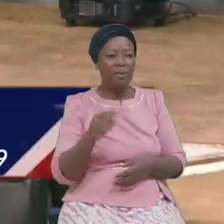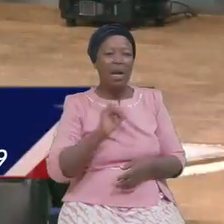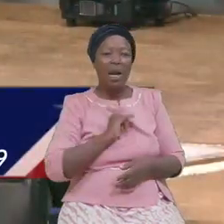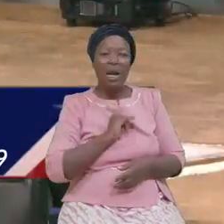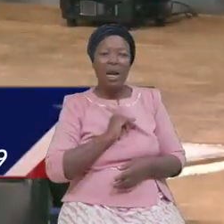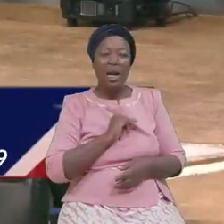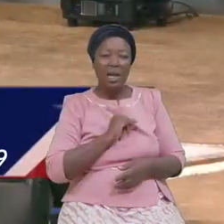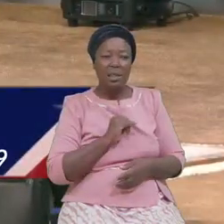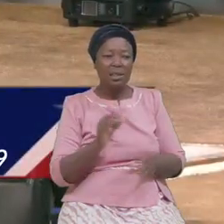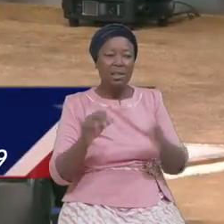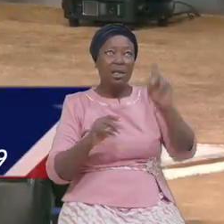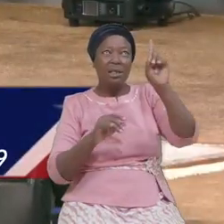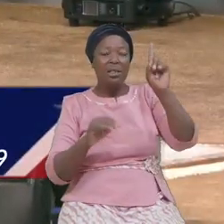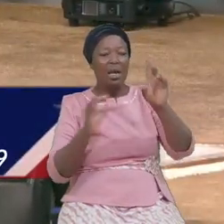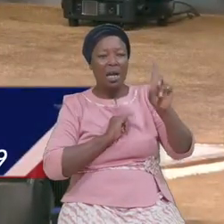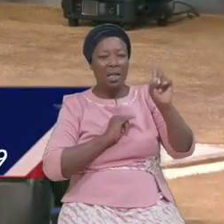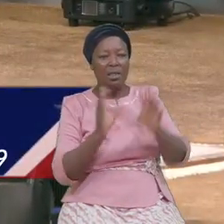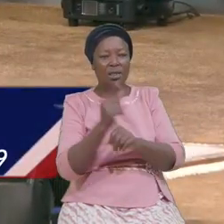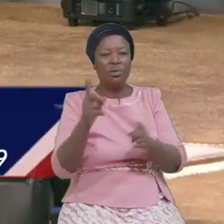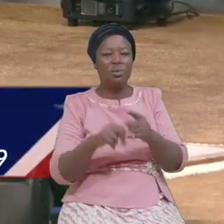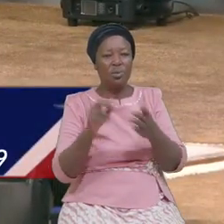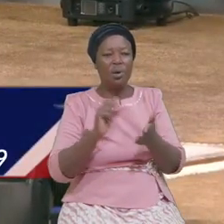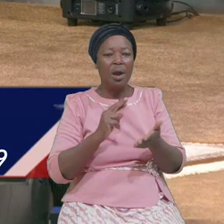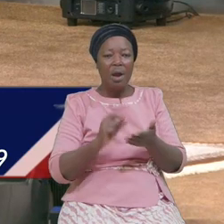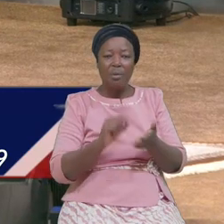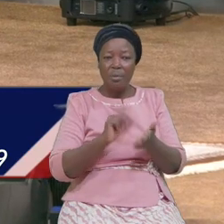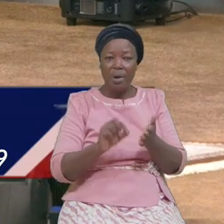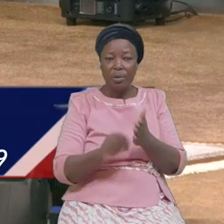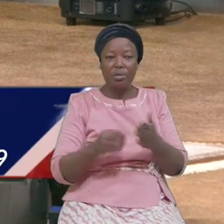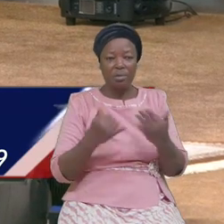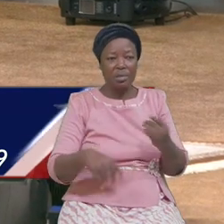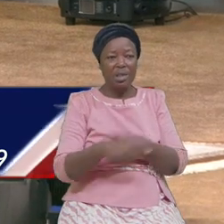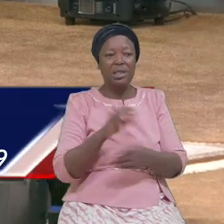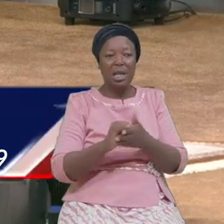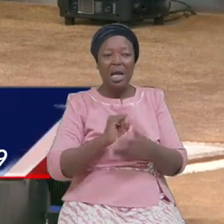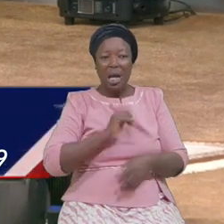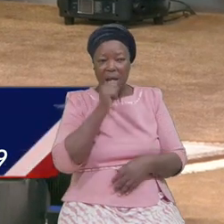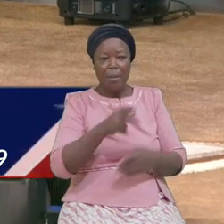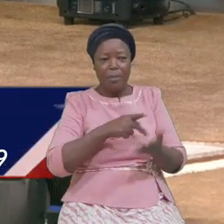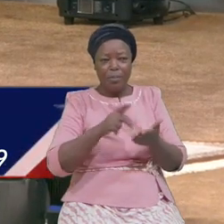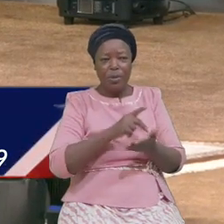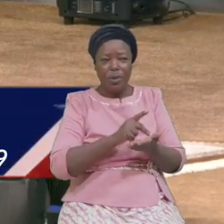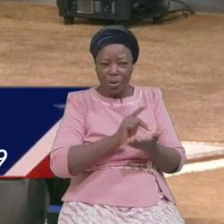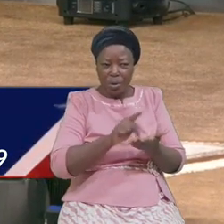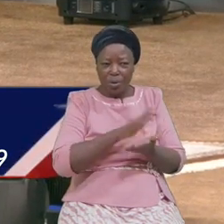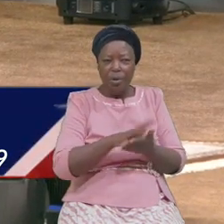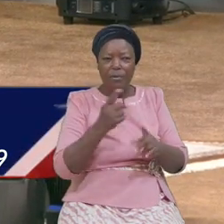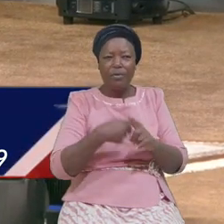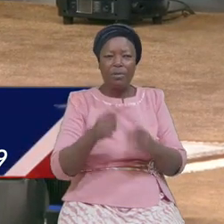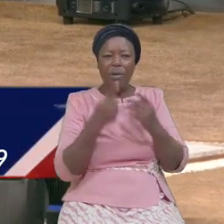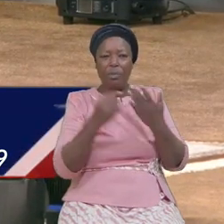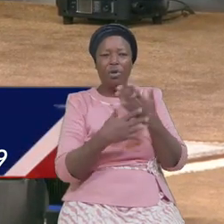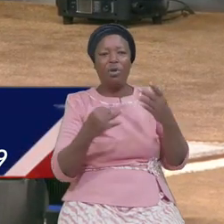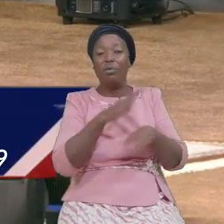this day that I am pure from the blood of all men. Look at verse 27.